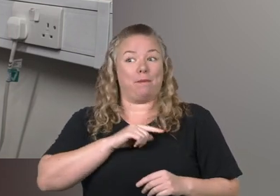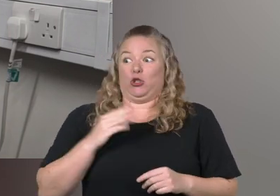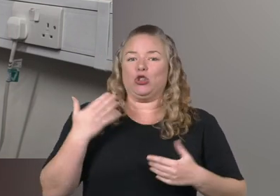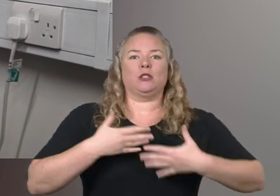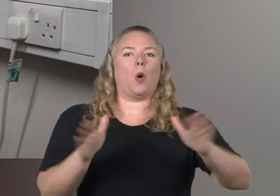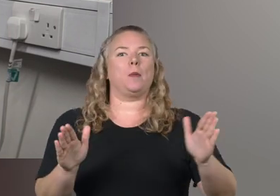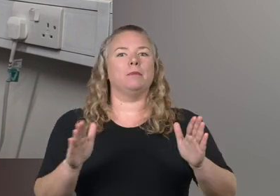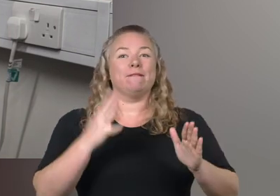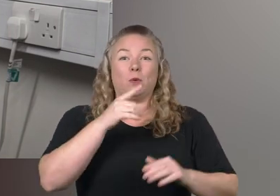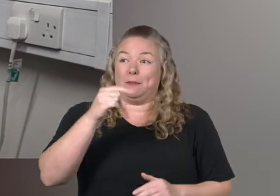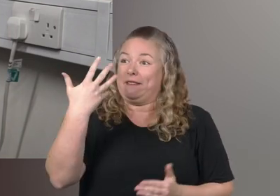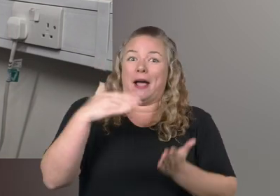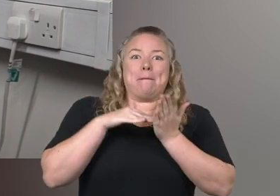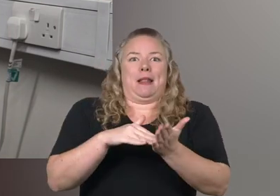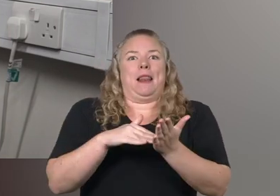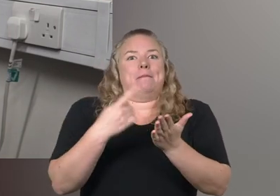just opened with a